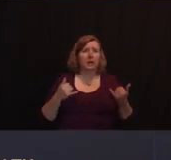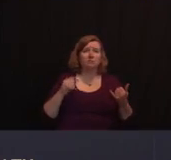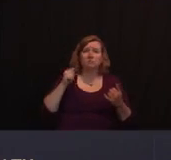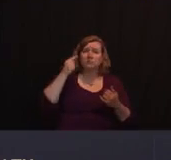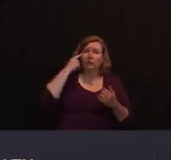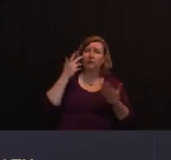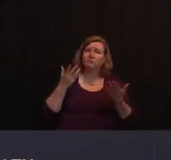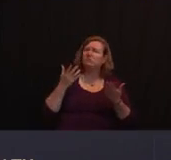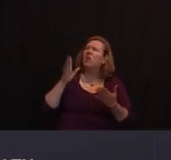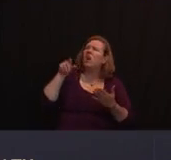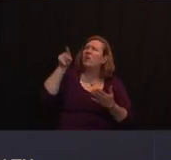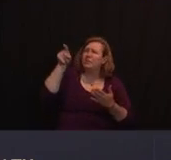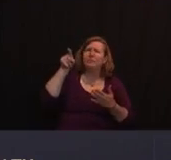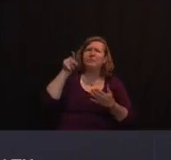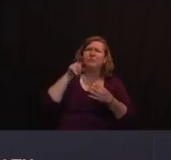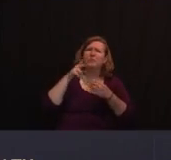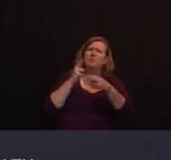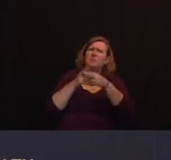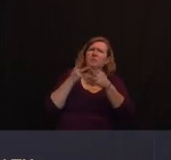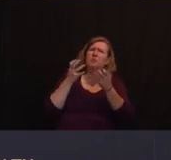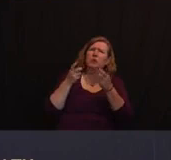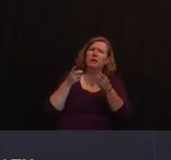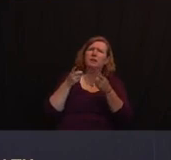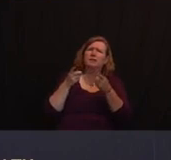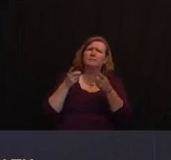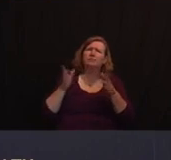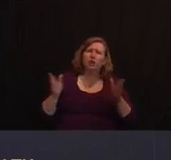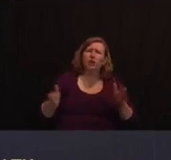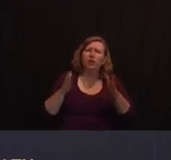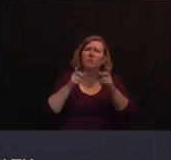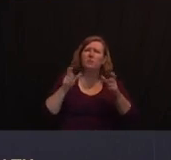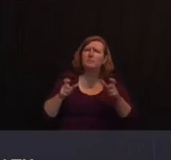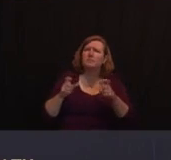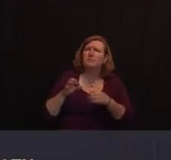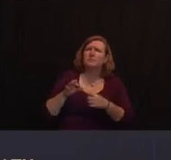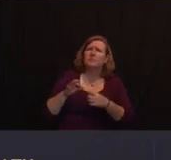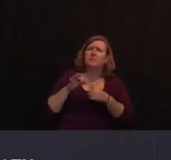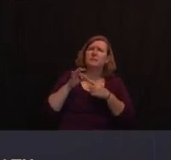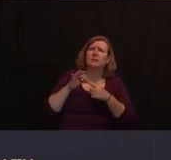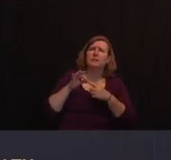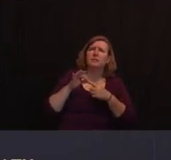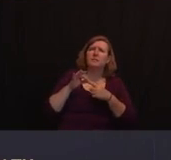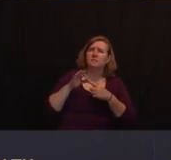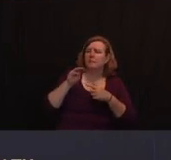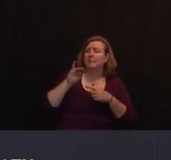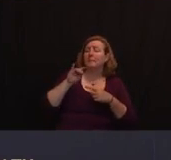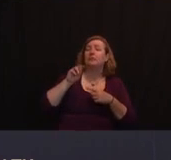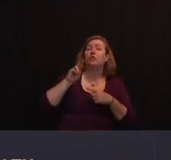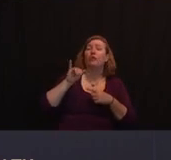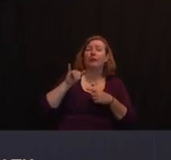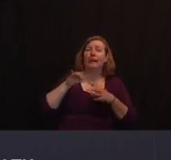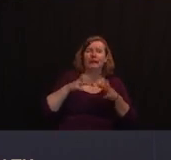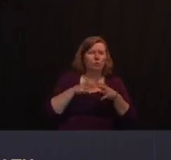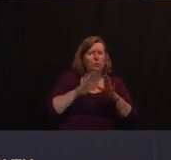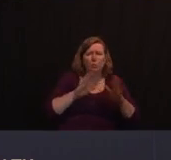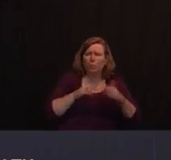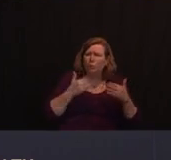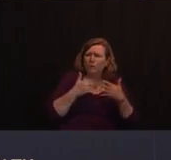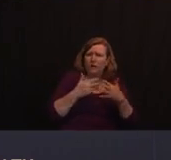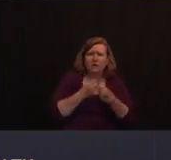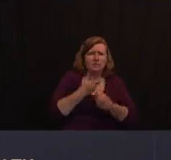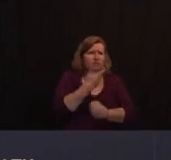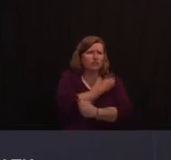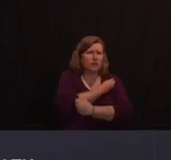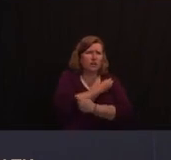that, obviously we want to try to encourage people, especially in minority communities, to not be afraid to get vaccinated because of this